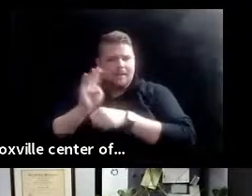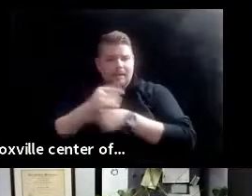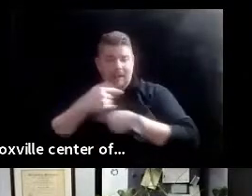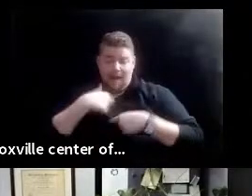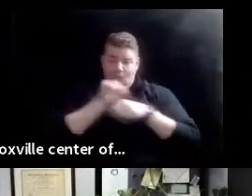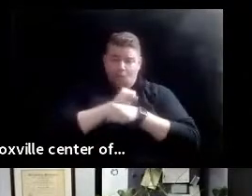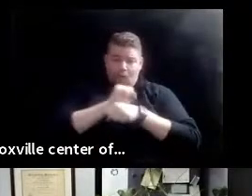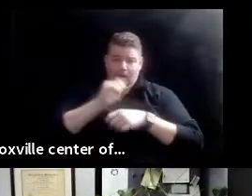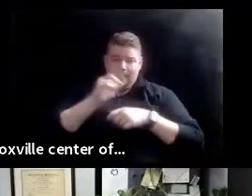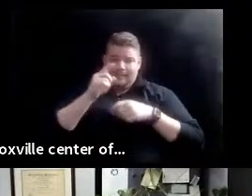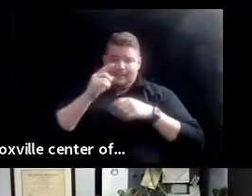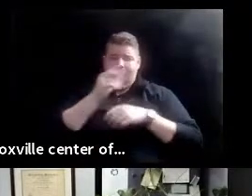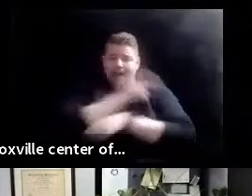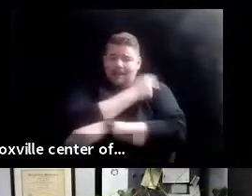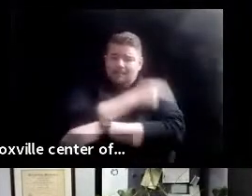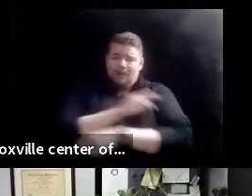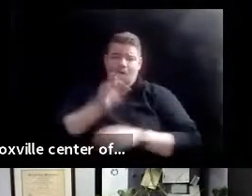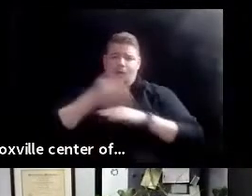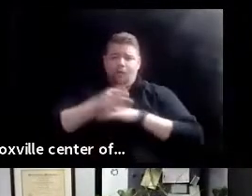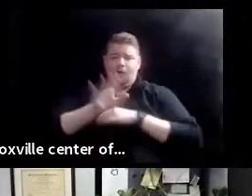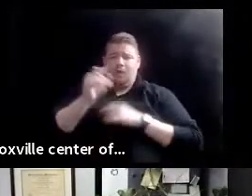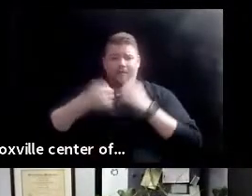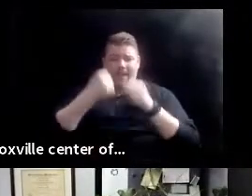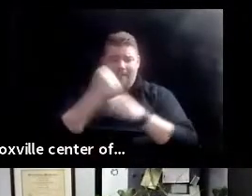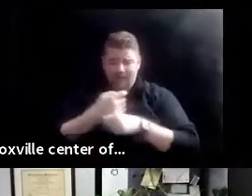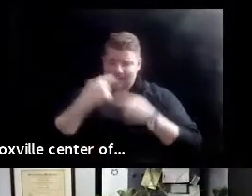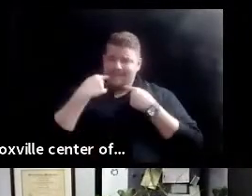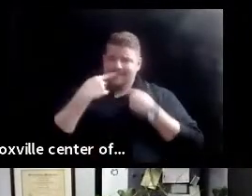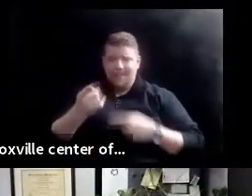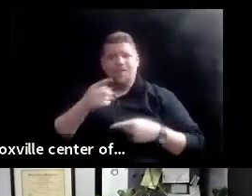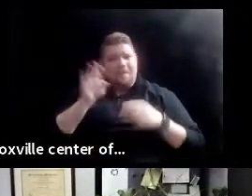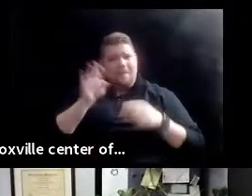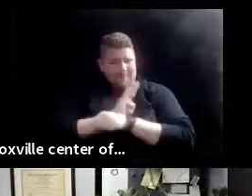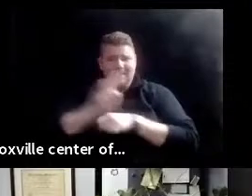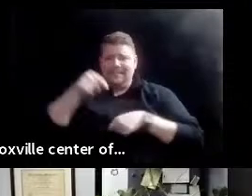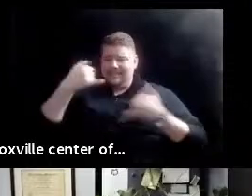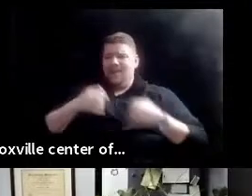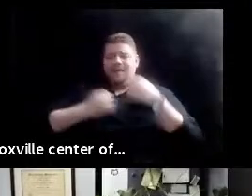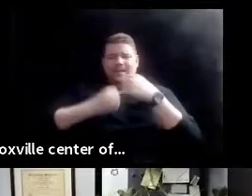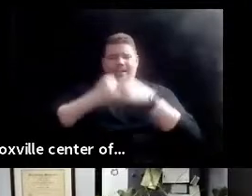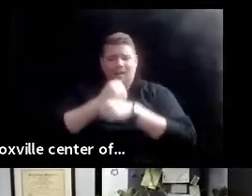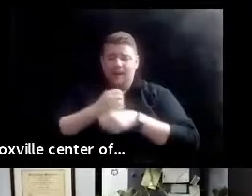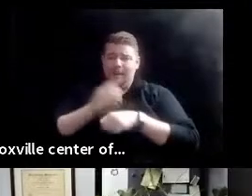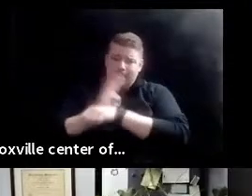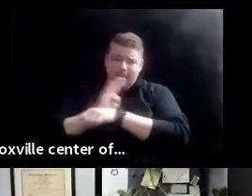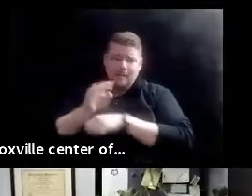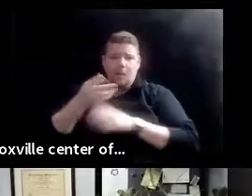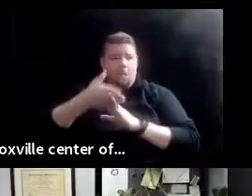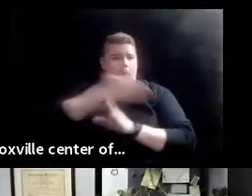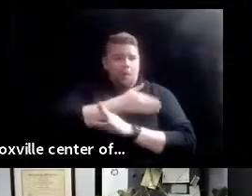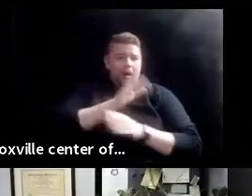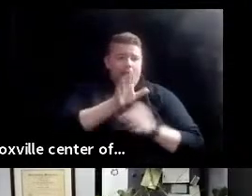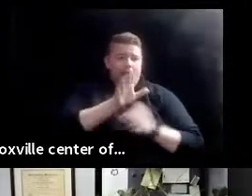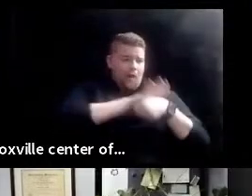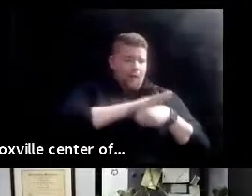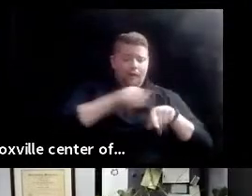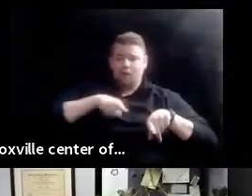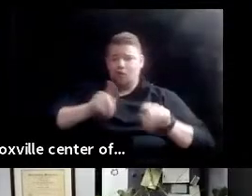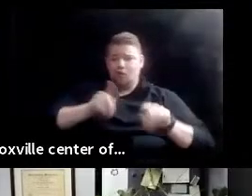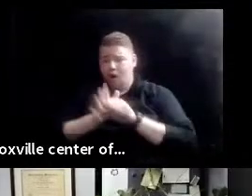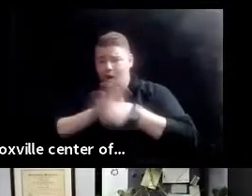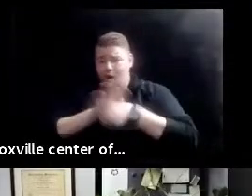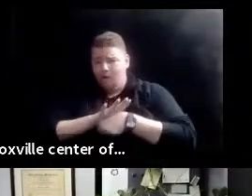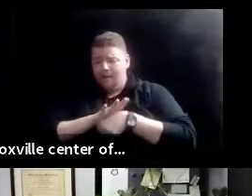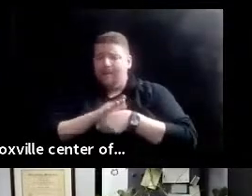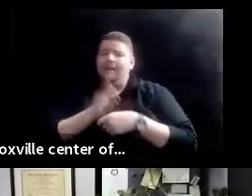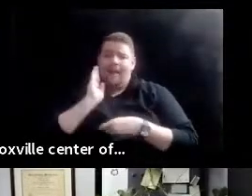for 25 plus years, I can tell you they're busy this time of year. They're busy this time of year pre-COVID, during COVID, and they